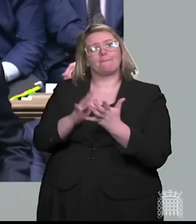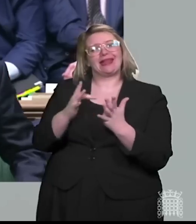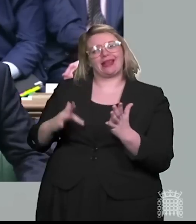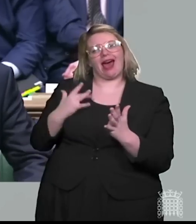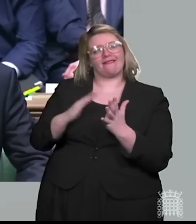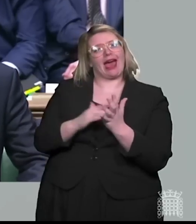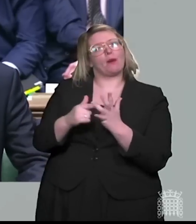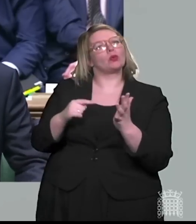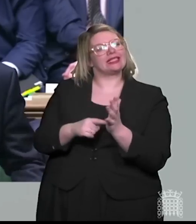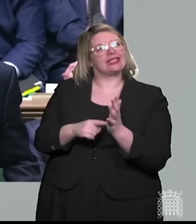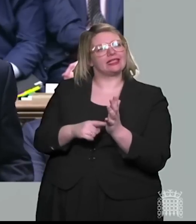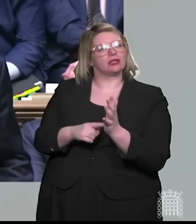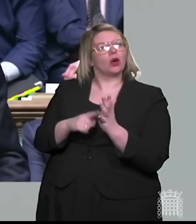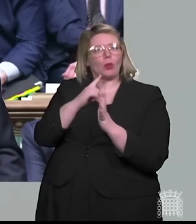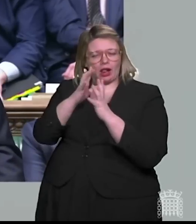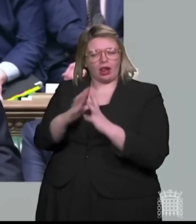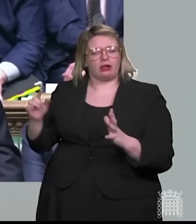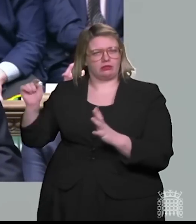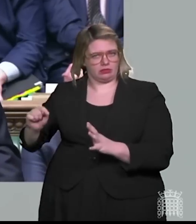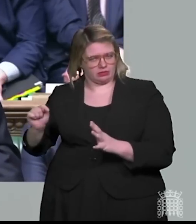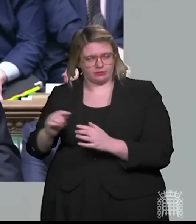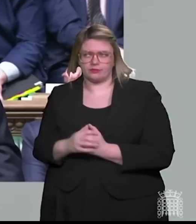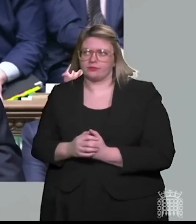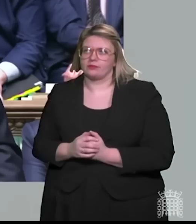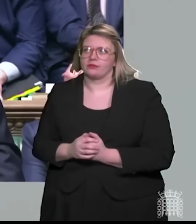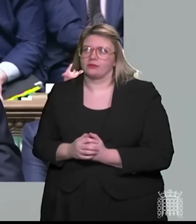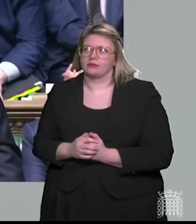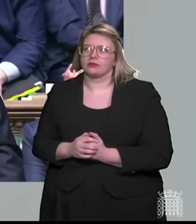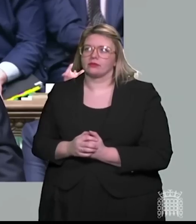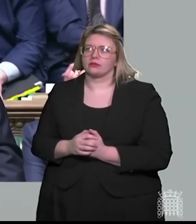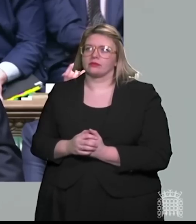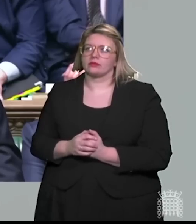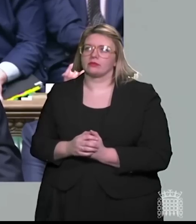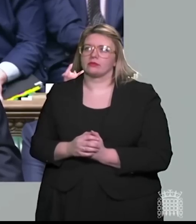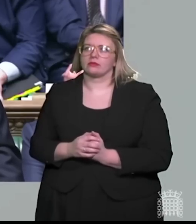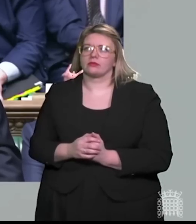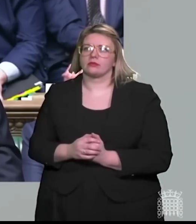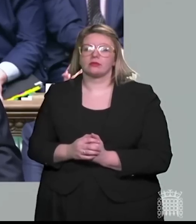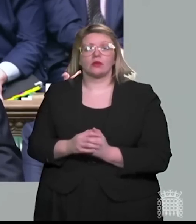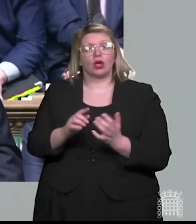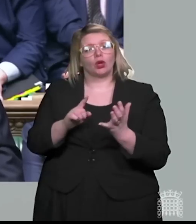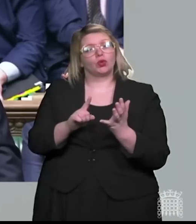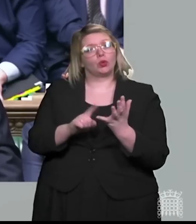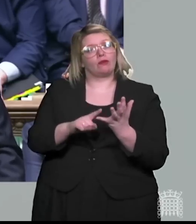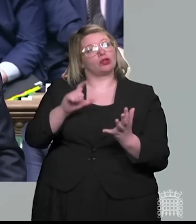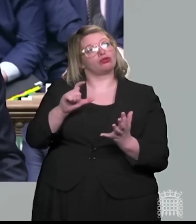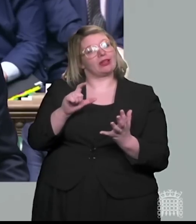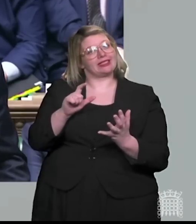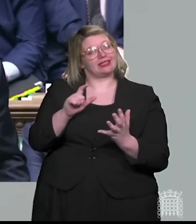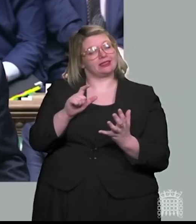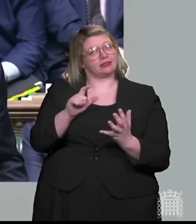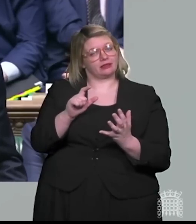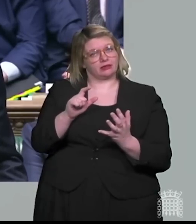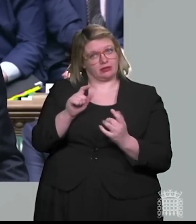MOT strategy. They will also increase by 5-fold the number of 50-plus universal credits who receive